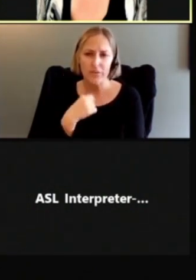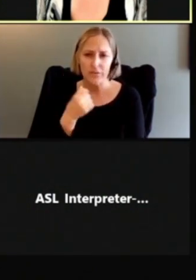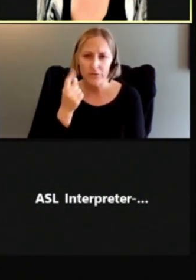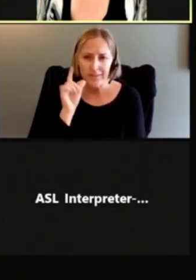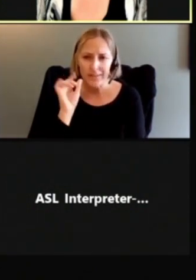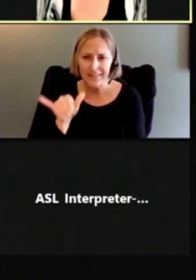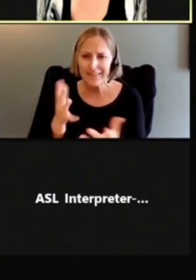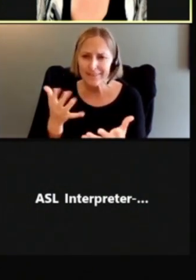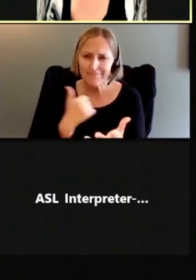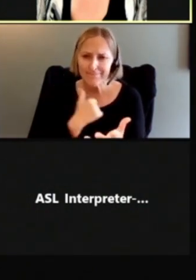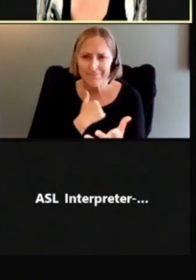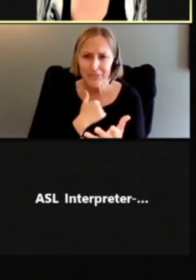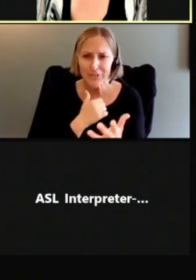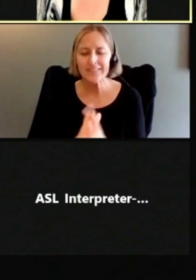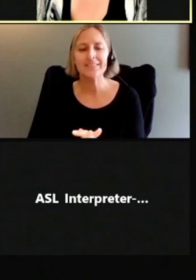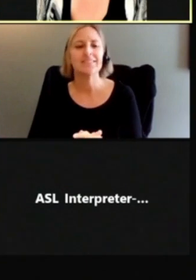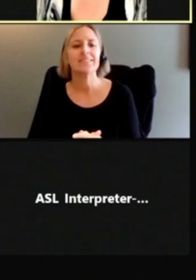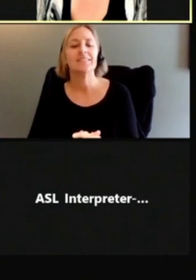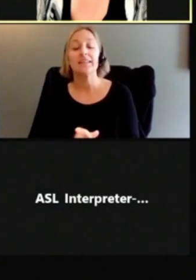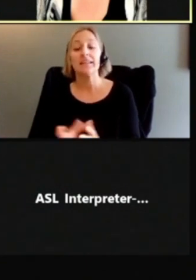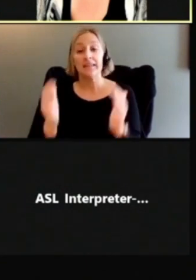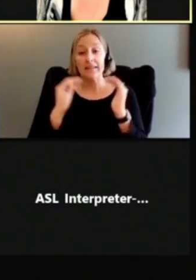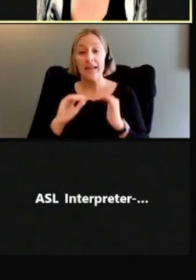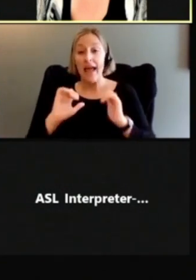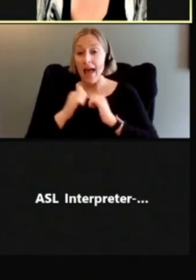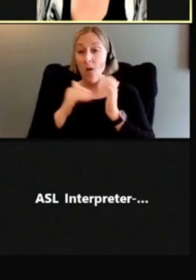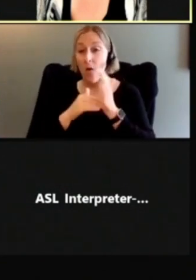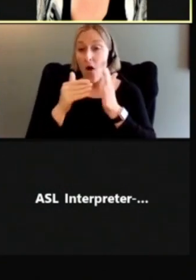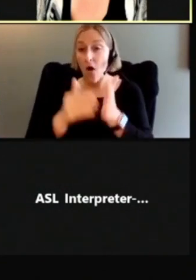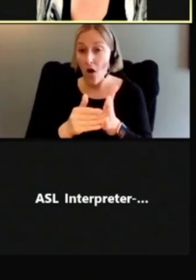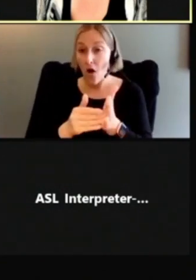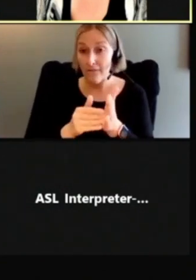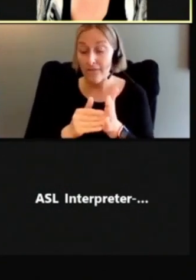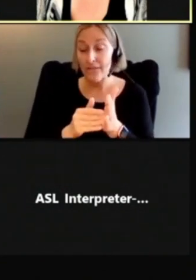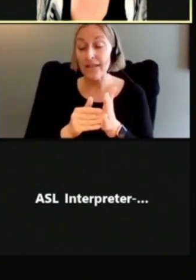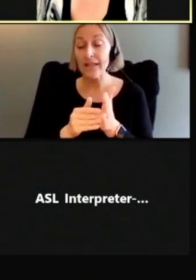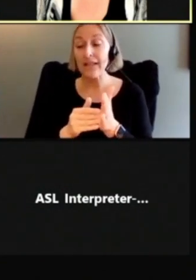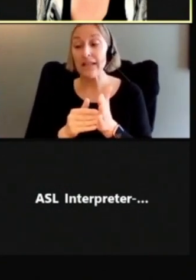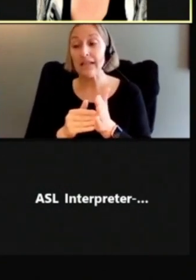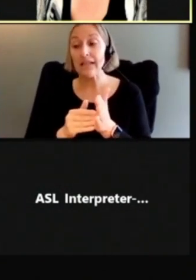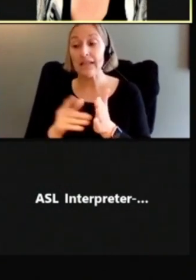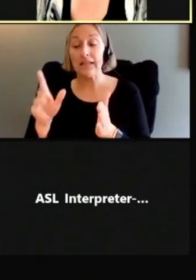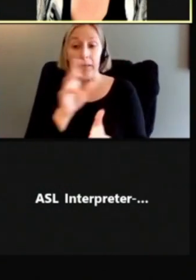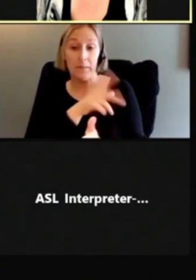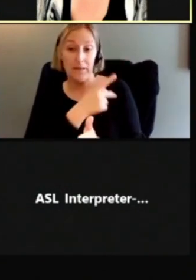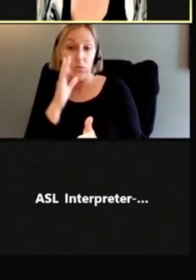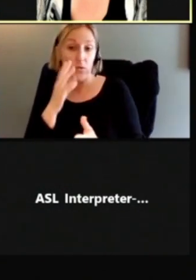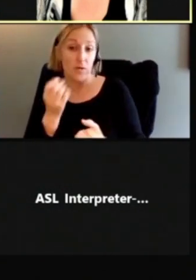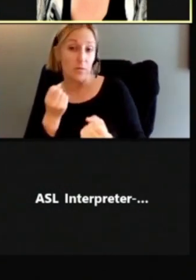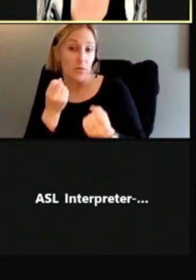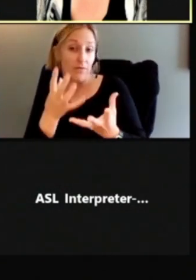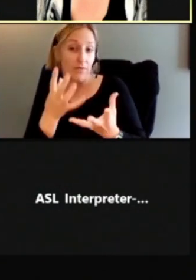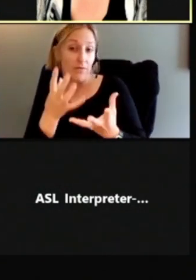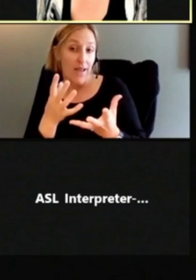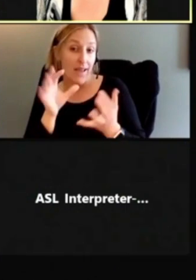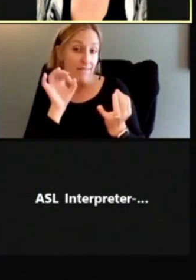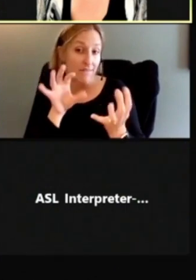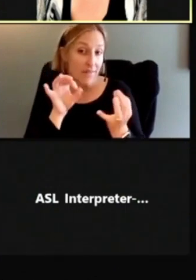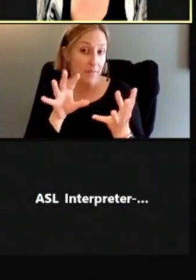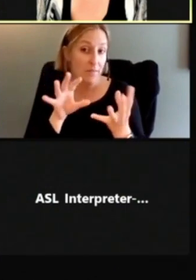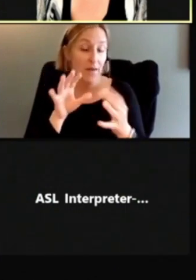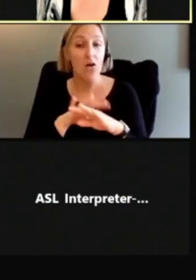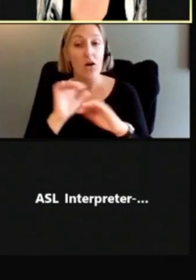sorry. How often, if at all, do you have patients provide feedback on how they prefer to learn, receive, view